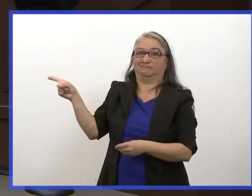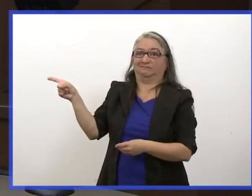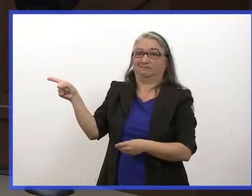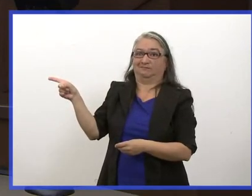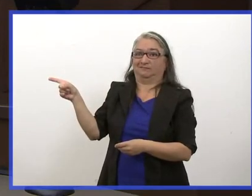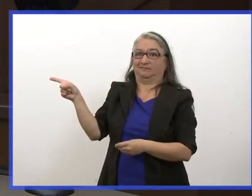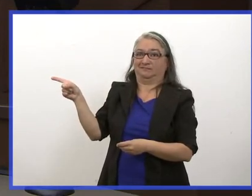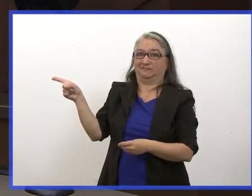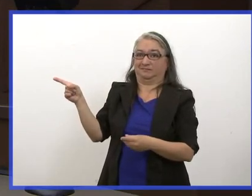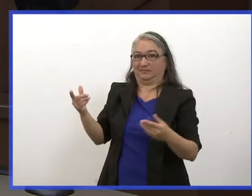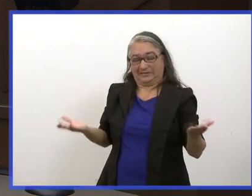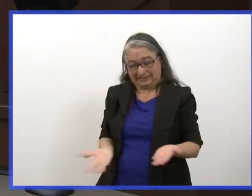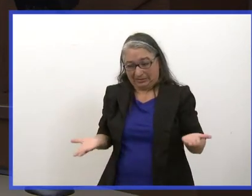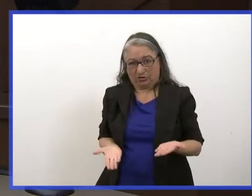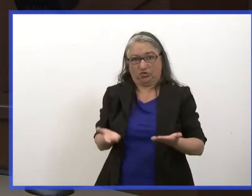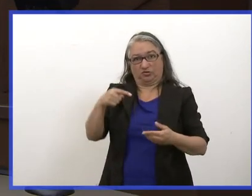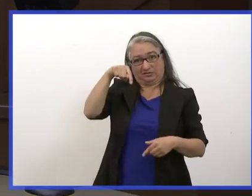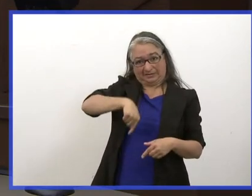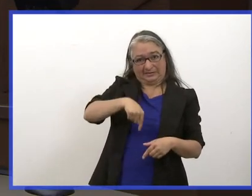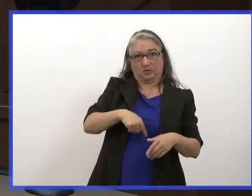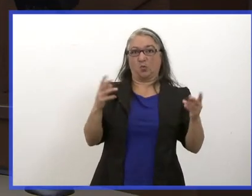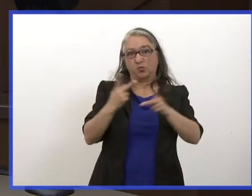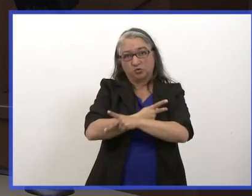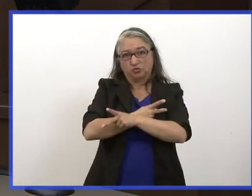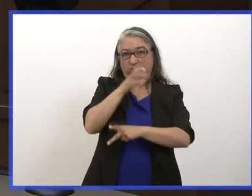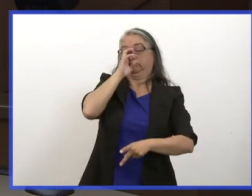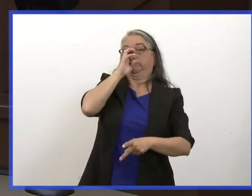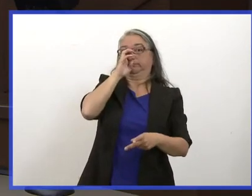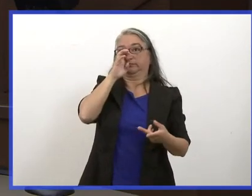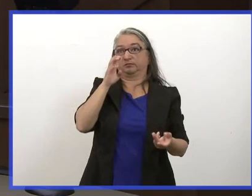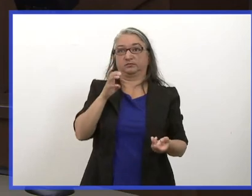week's announcement. Right, yeah. And so, you know, if we look at